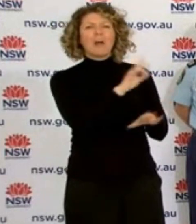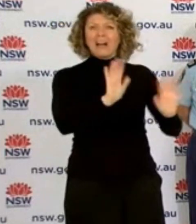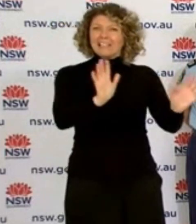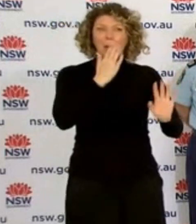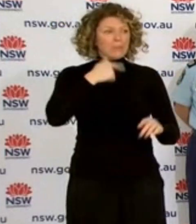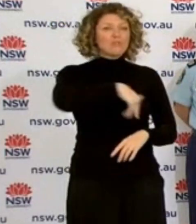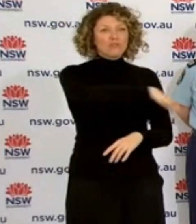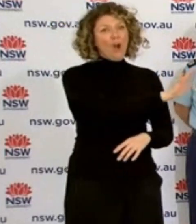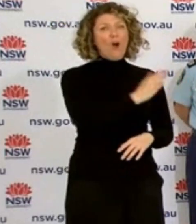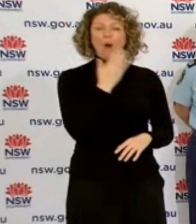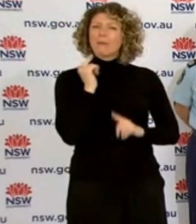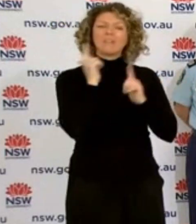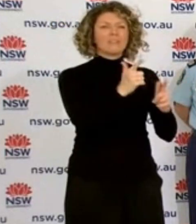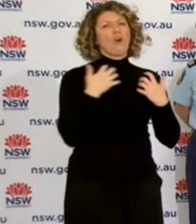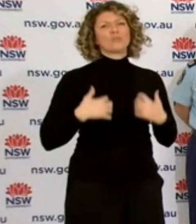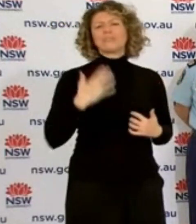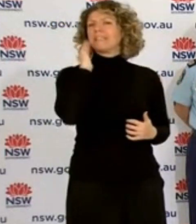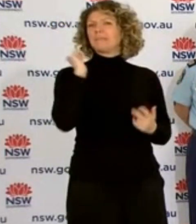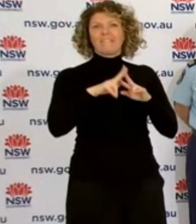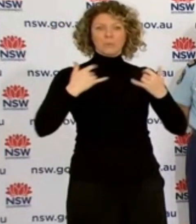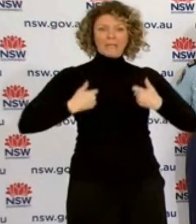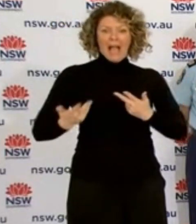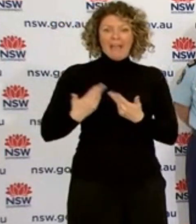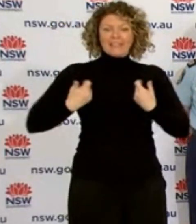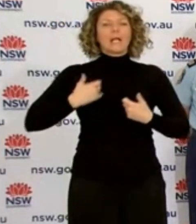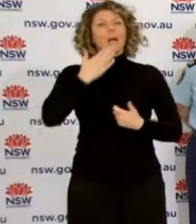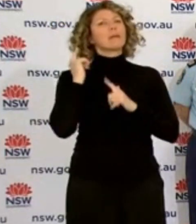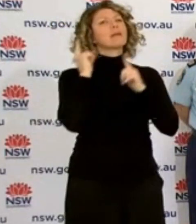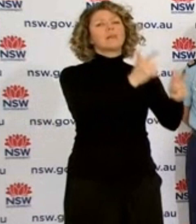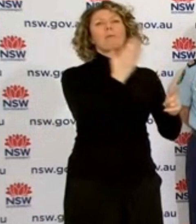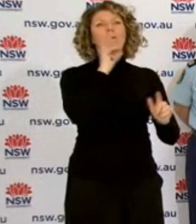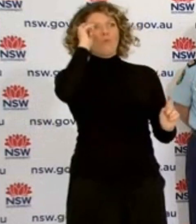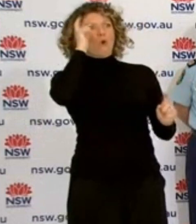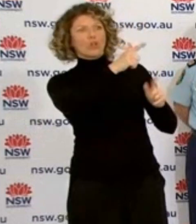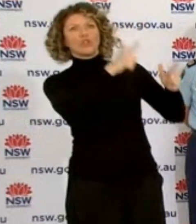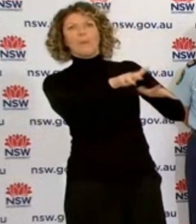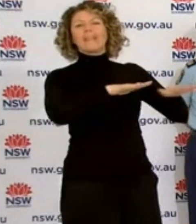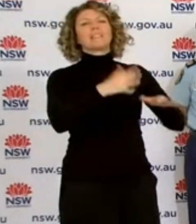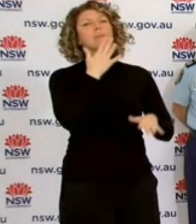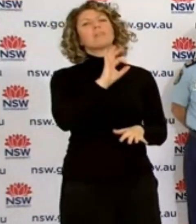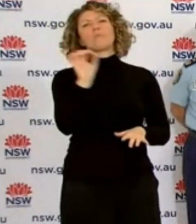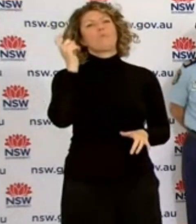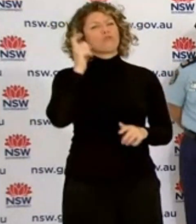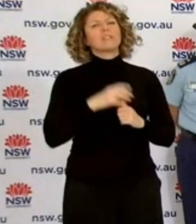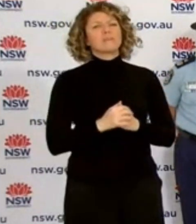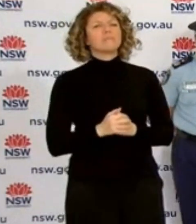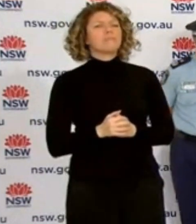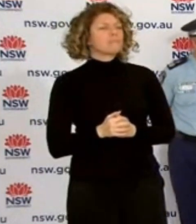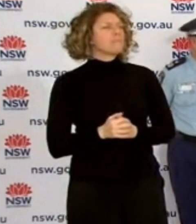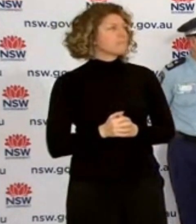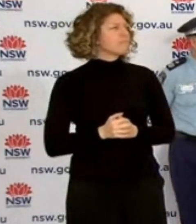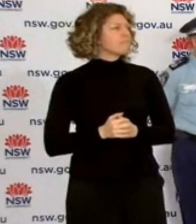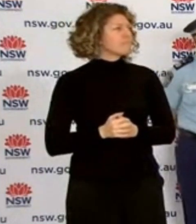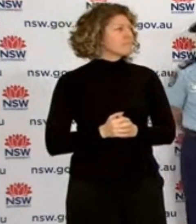health system is ready and able to respond to your health needs. The Prime Minister seems to